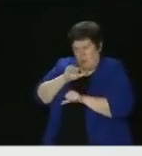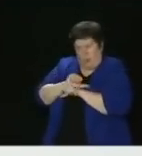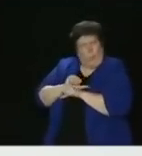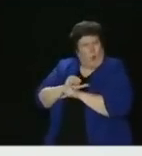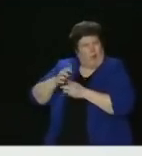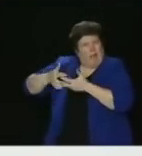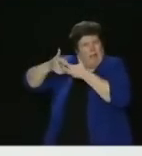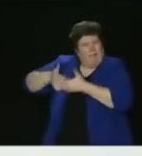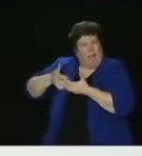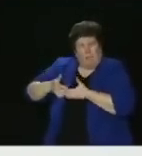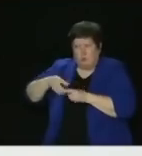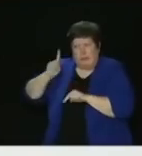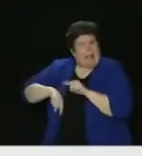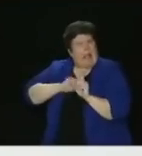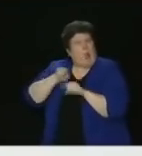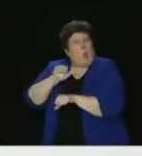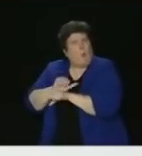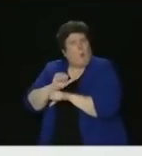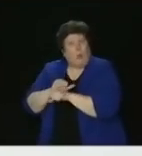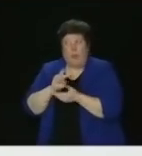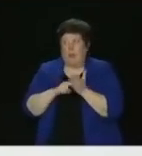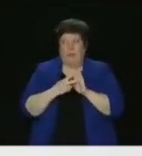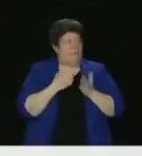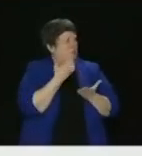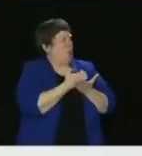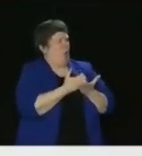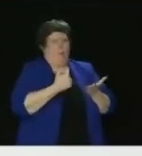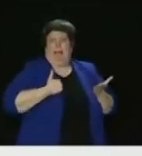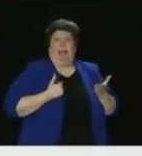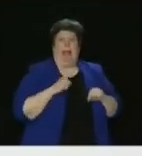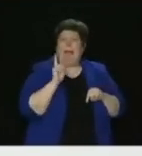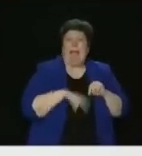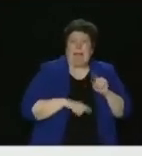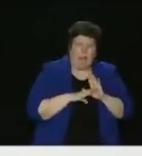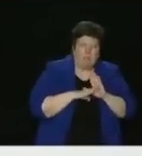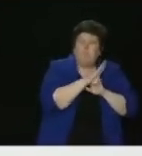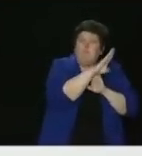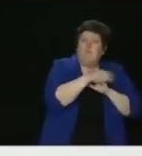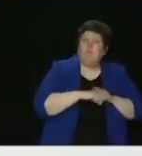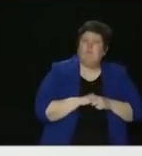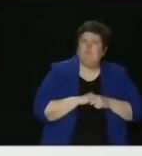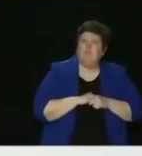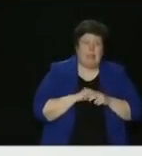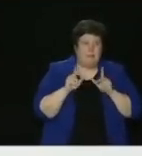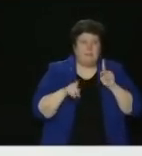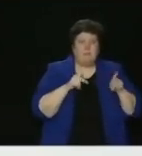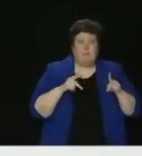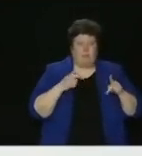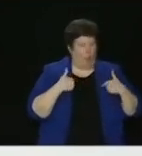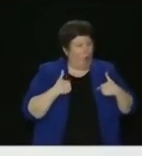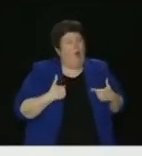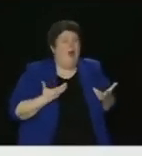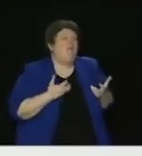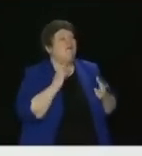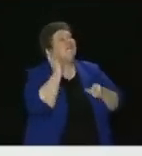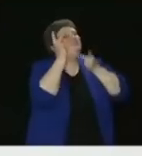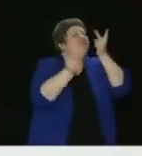our economic recovery, in their freedoms to travel, to see friends and loved ones on the other side of the border,